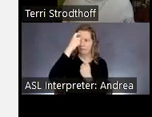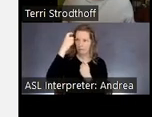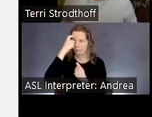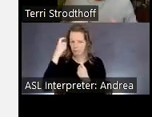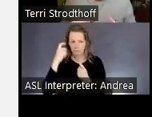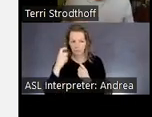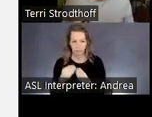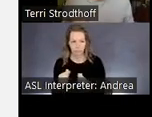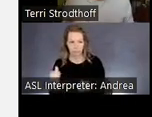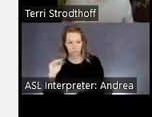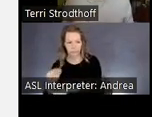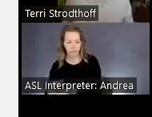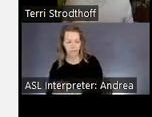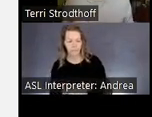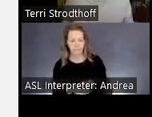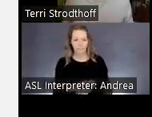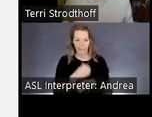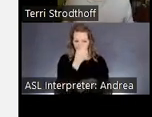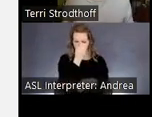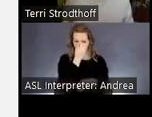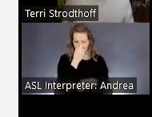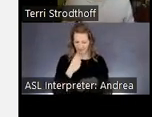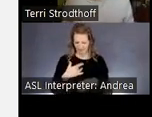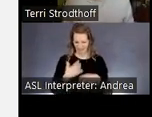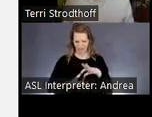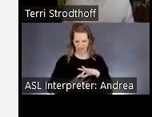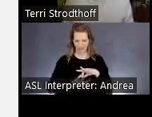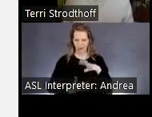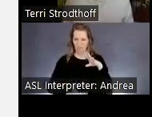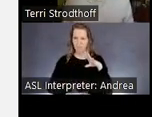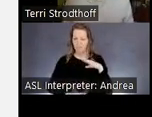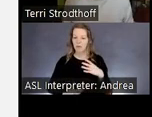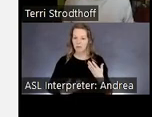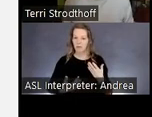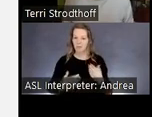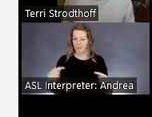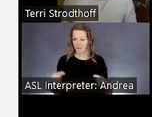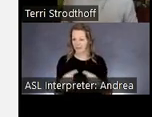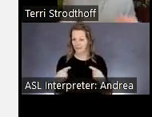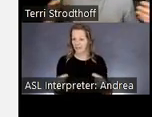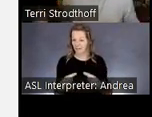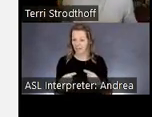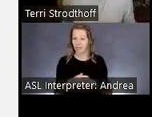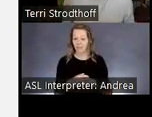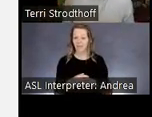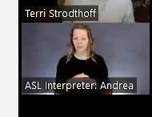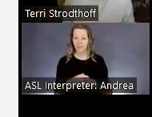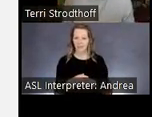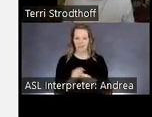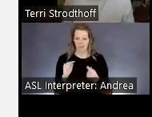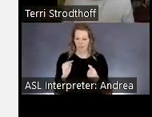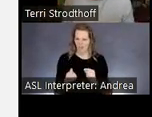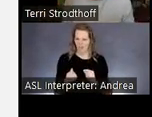And when we have this disconnection from ourselves, it's really painful. It hurts to be in this space of